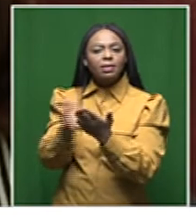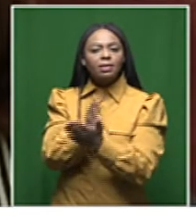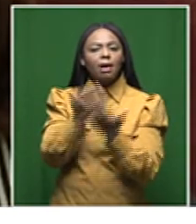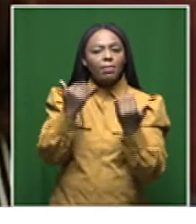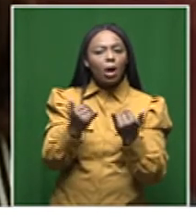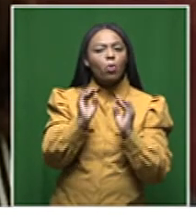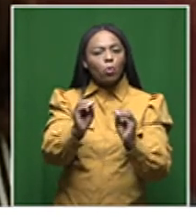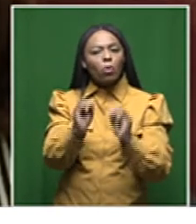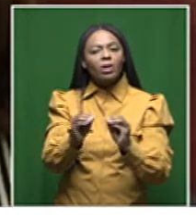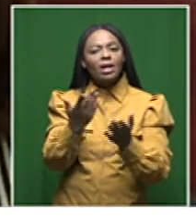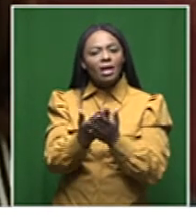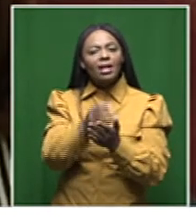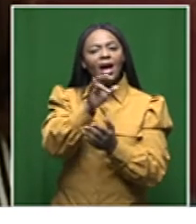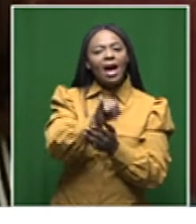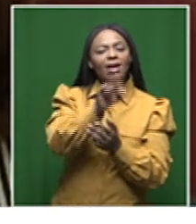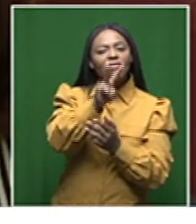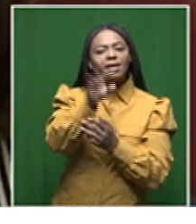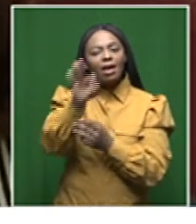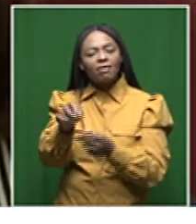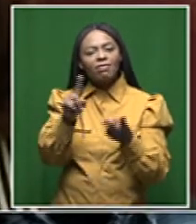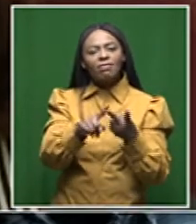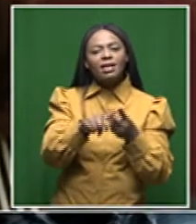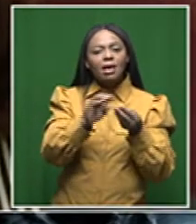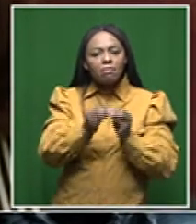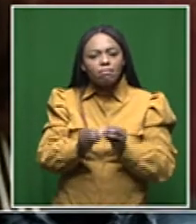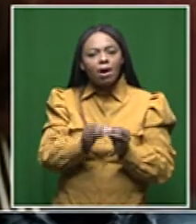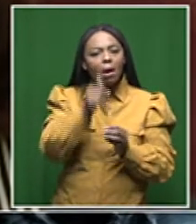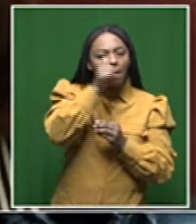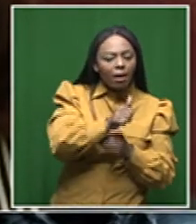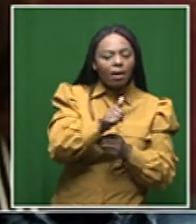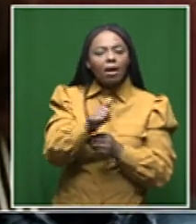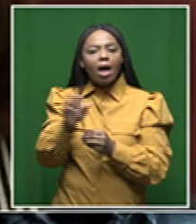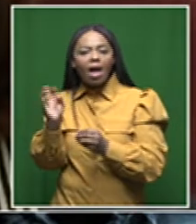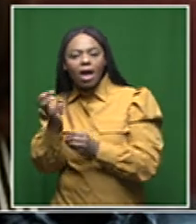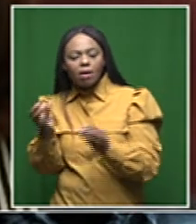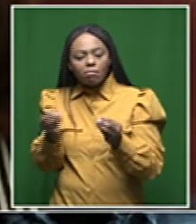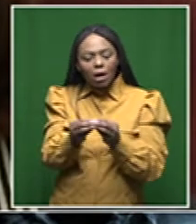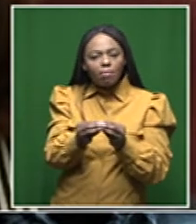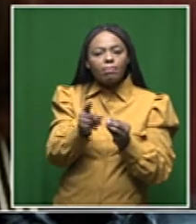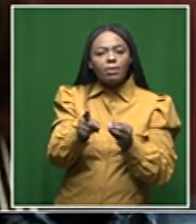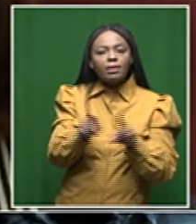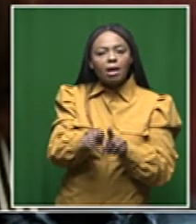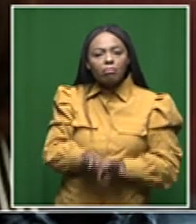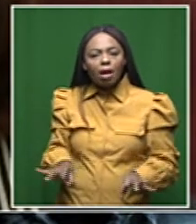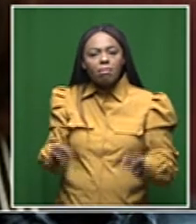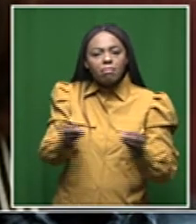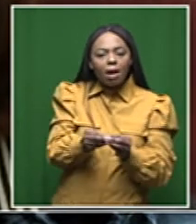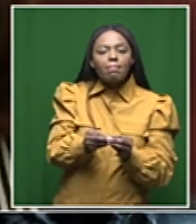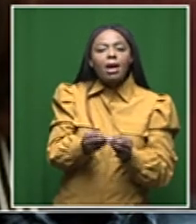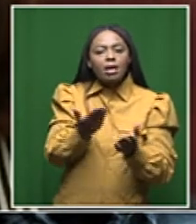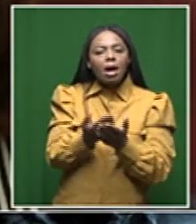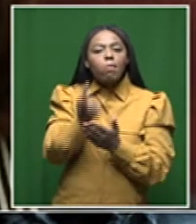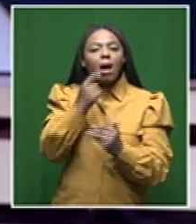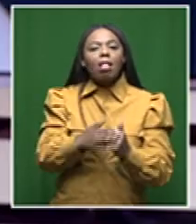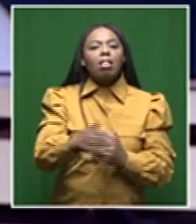that's available. There's IVF, artificial insemination, and of course, adoption that exists for couples that are looking to have children. Thank you so much, Prof, for